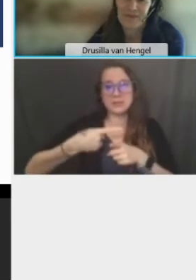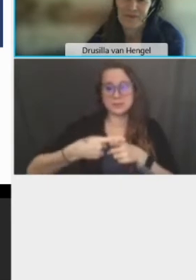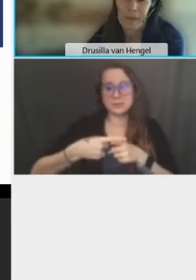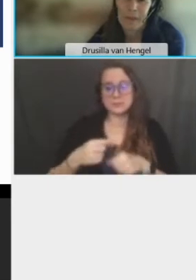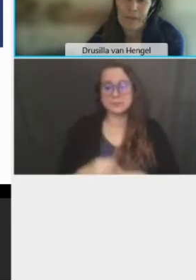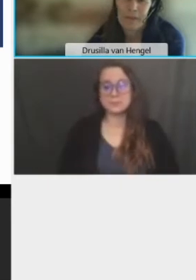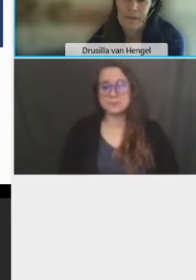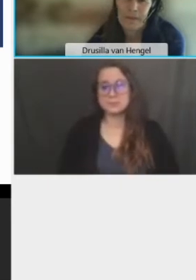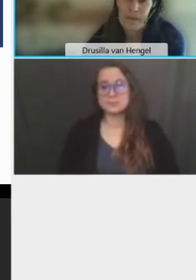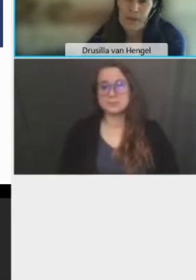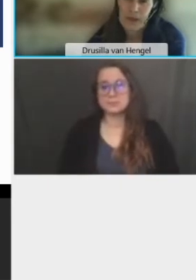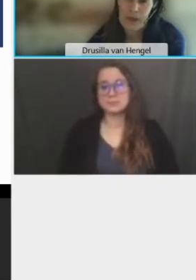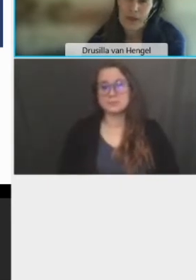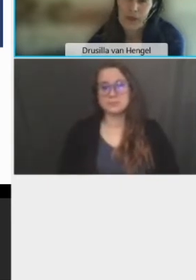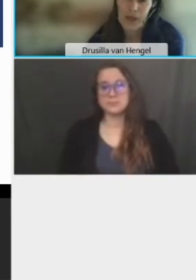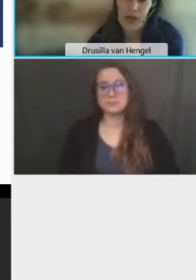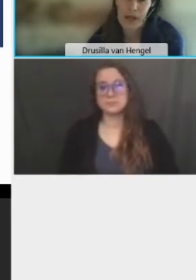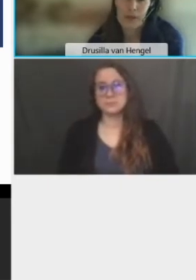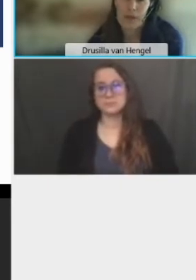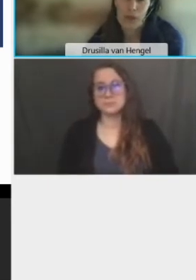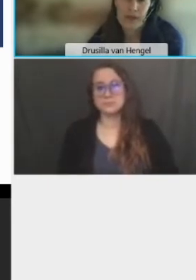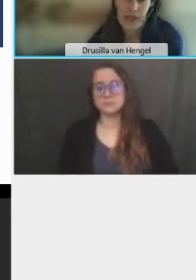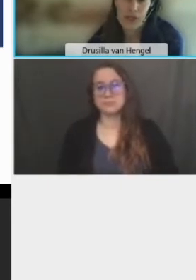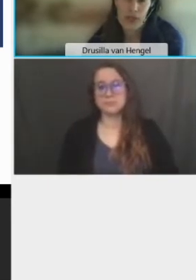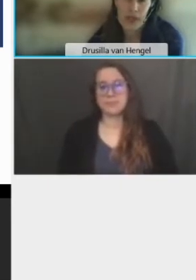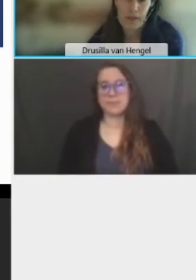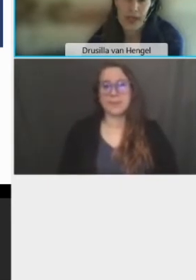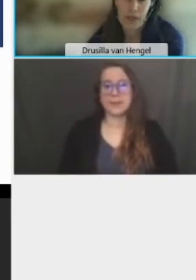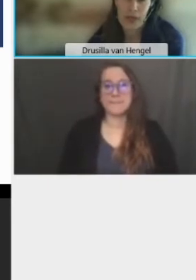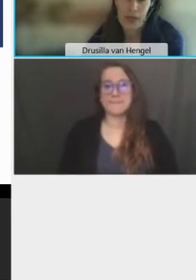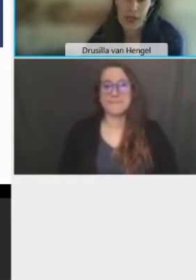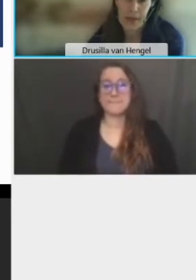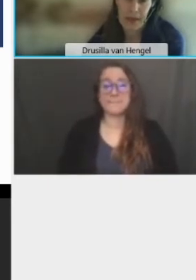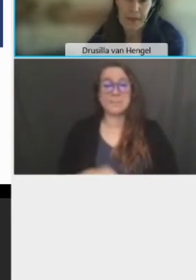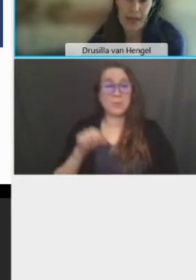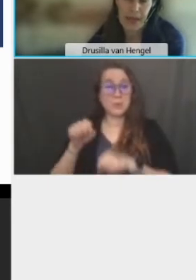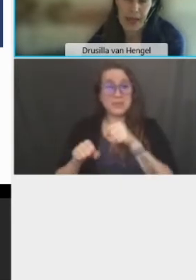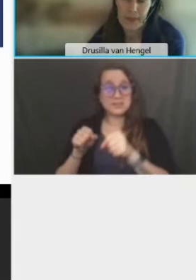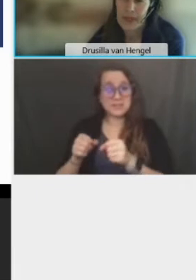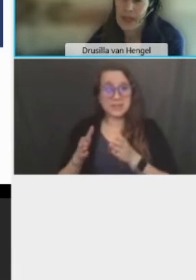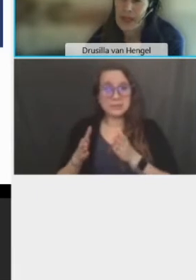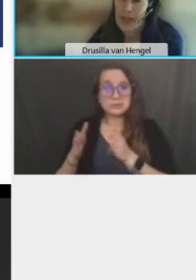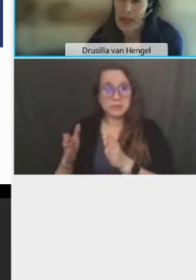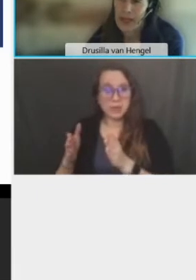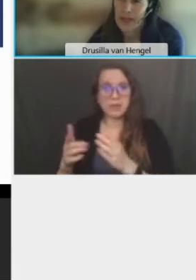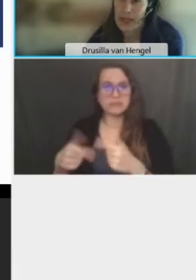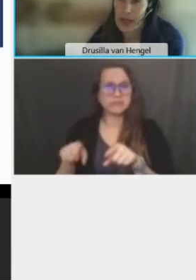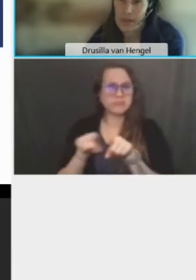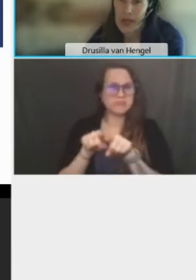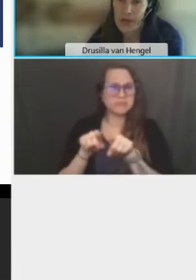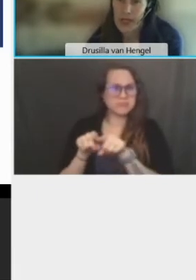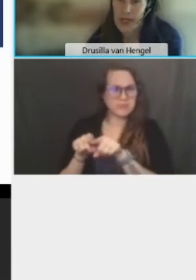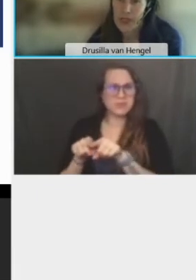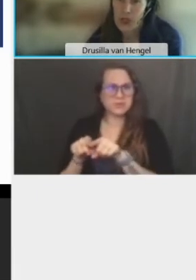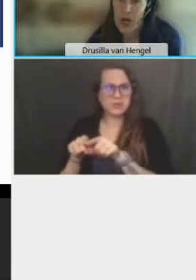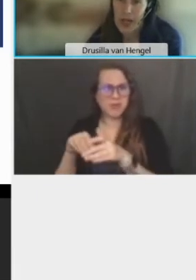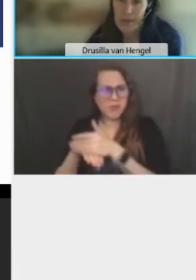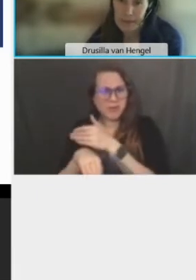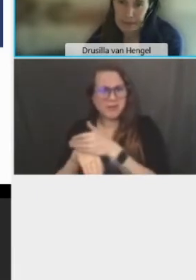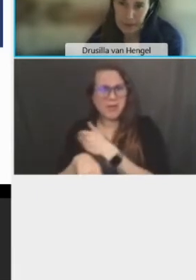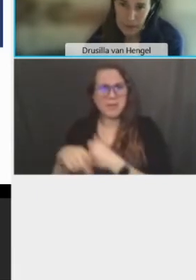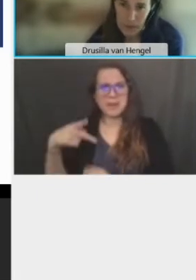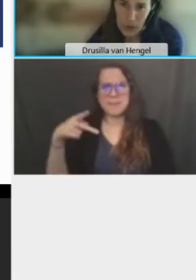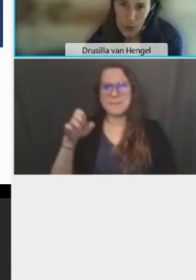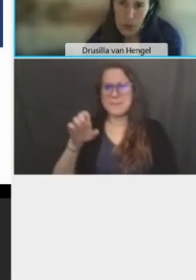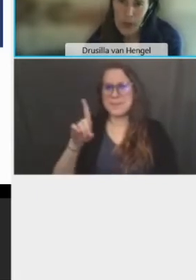intersections. In the third column, will the cycle track be able to accommodate pedicabs? As Adriana